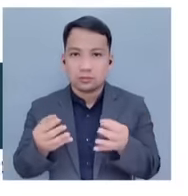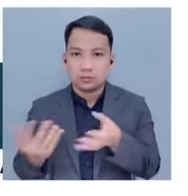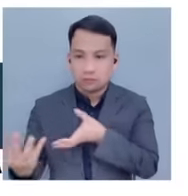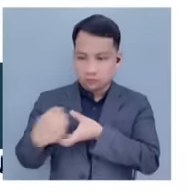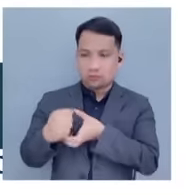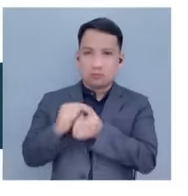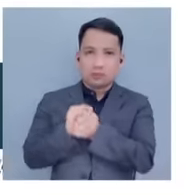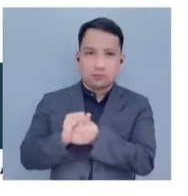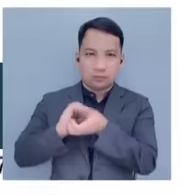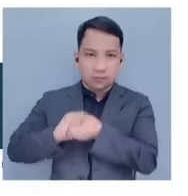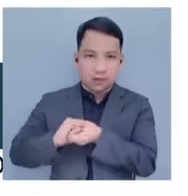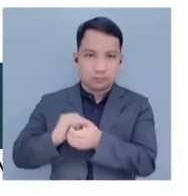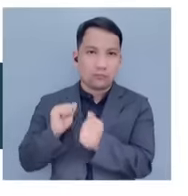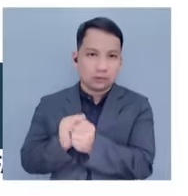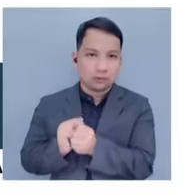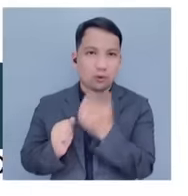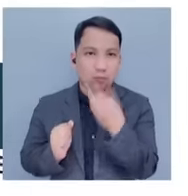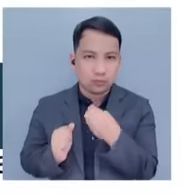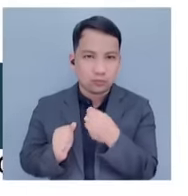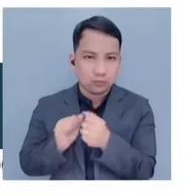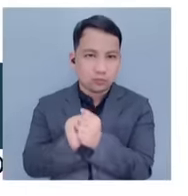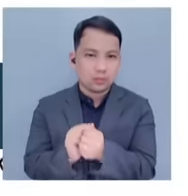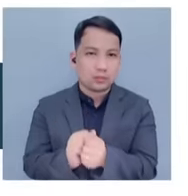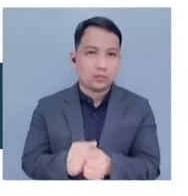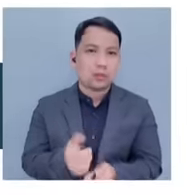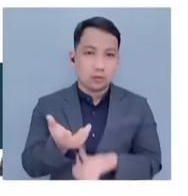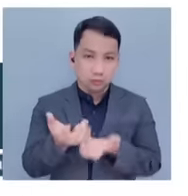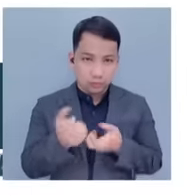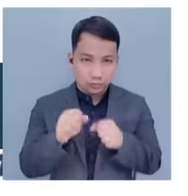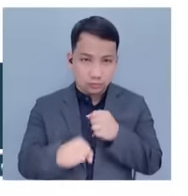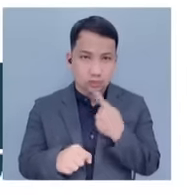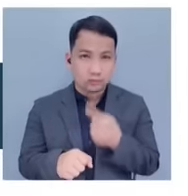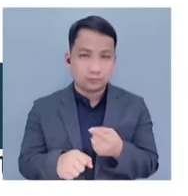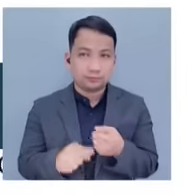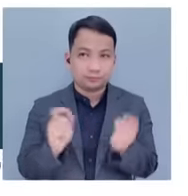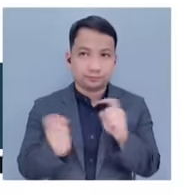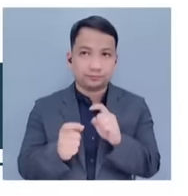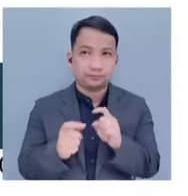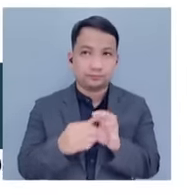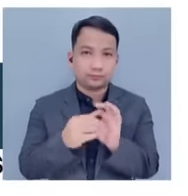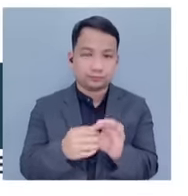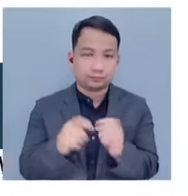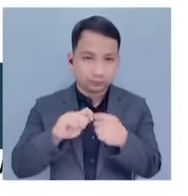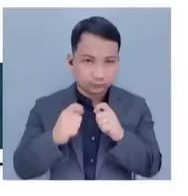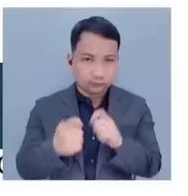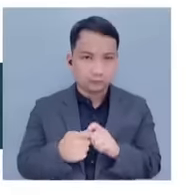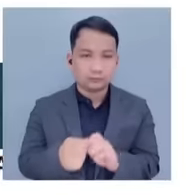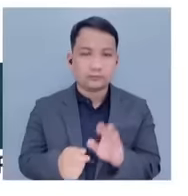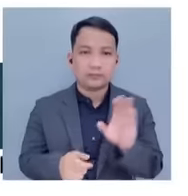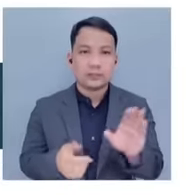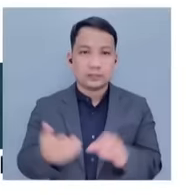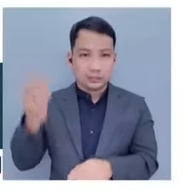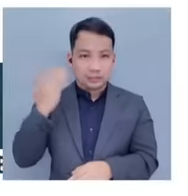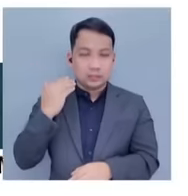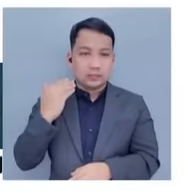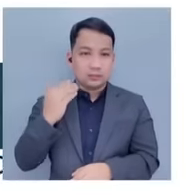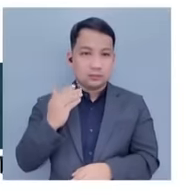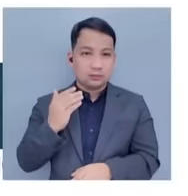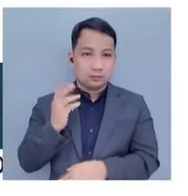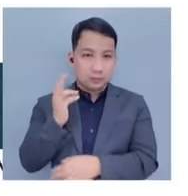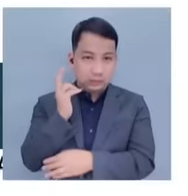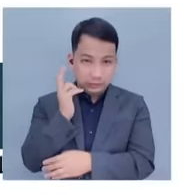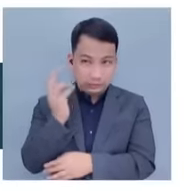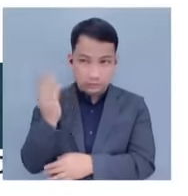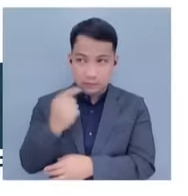empty as the move to change the charter then during his term, we're talking about the former president here, do you think that